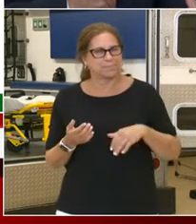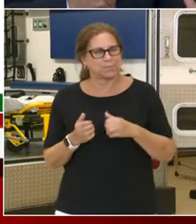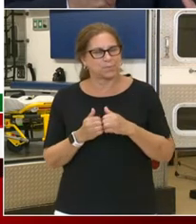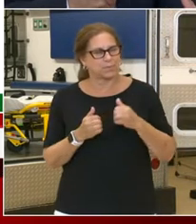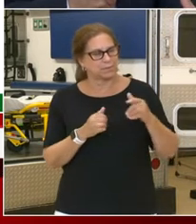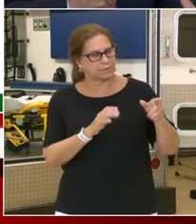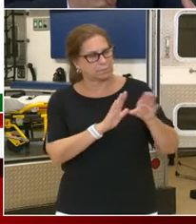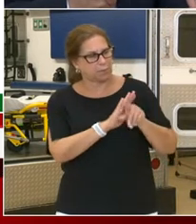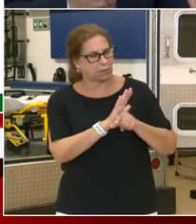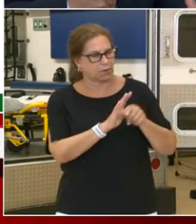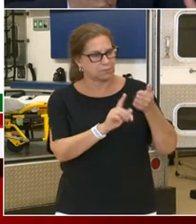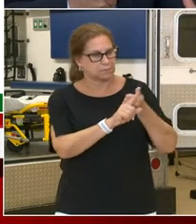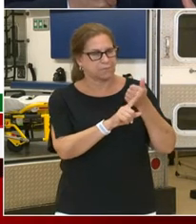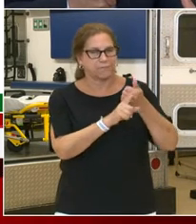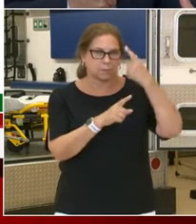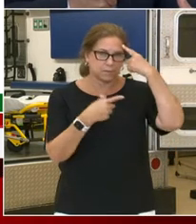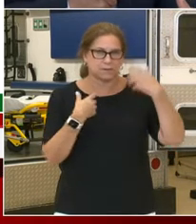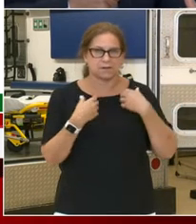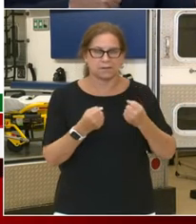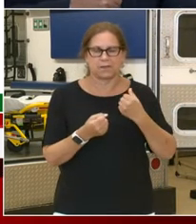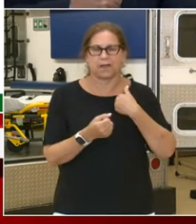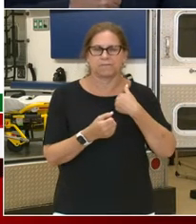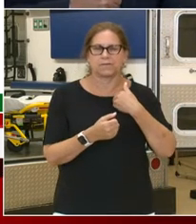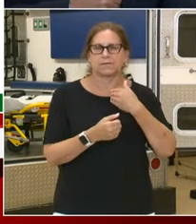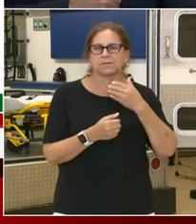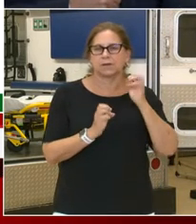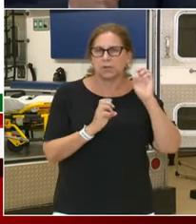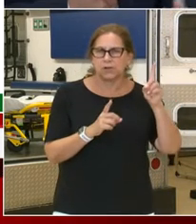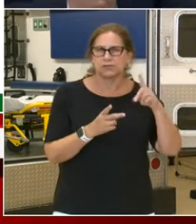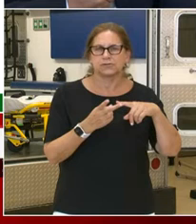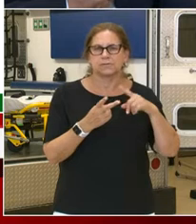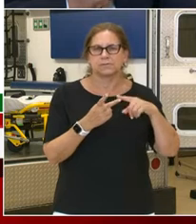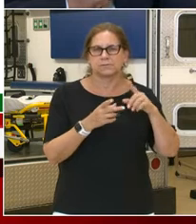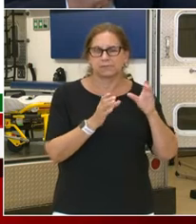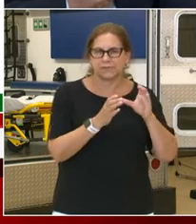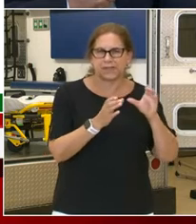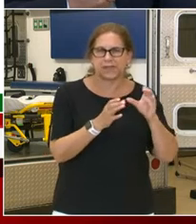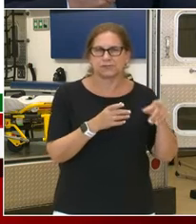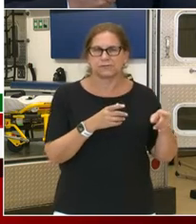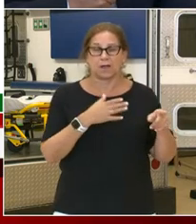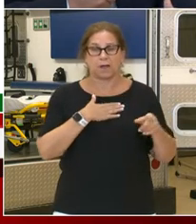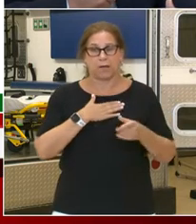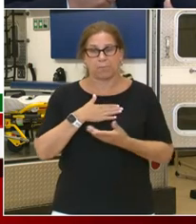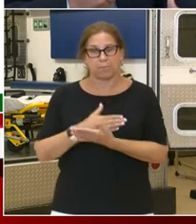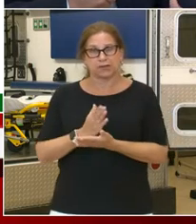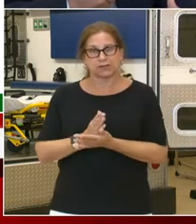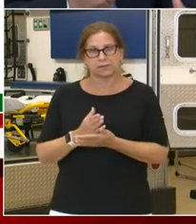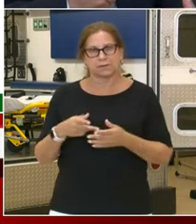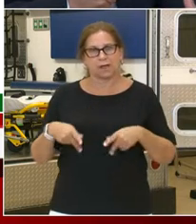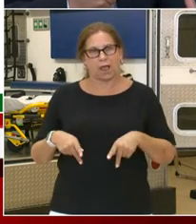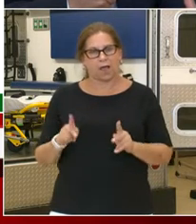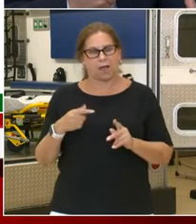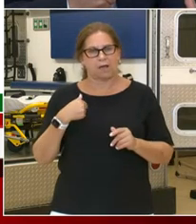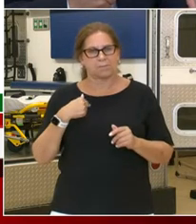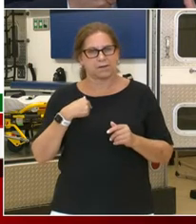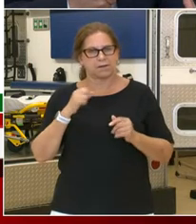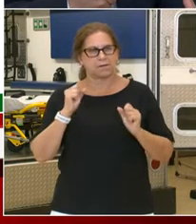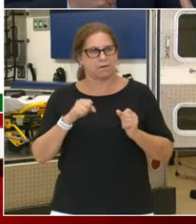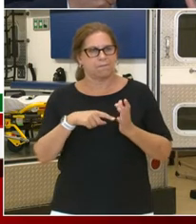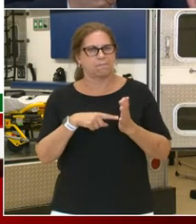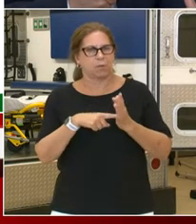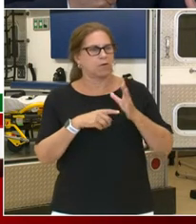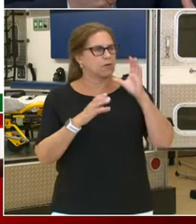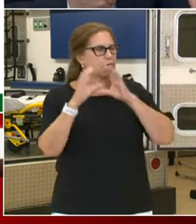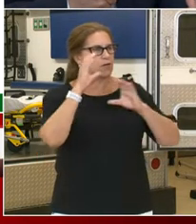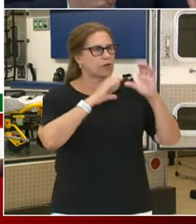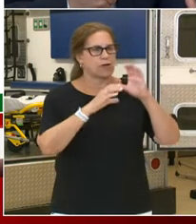will allow us, as we need to, provide a small group and one-on-one instruction. And so this budget is strong in the sense it gives us